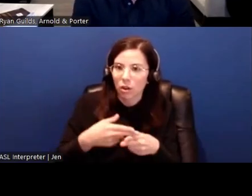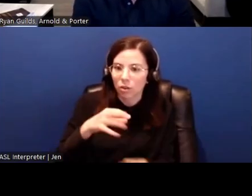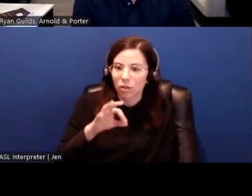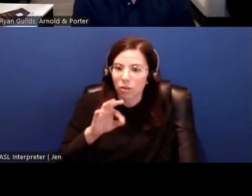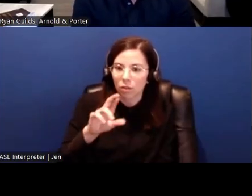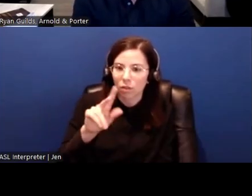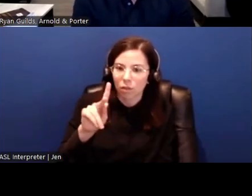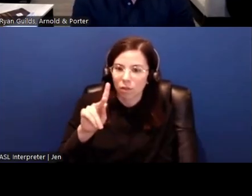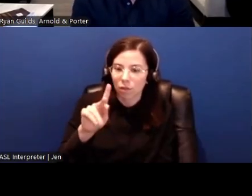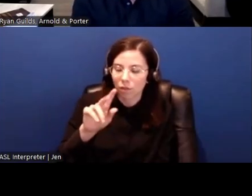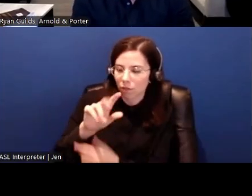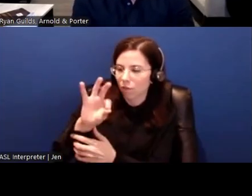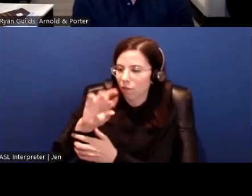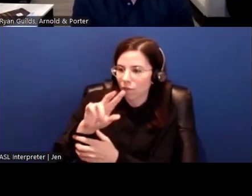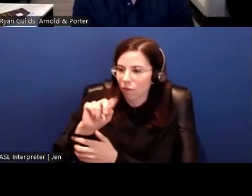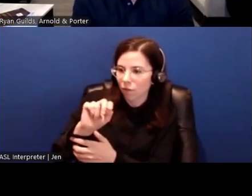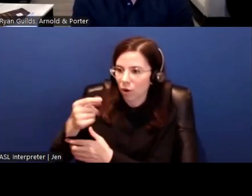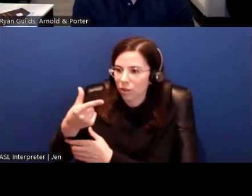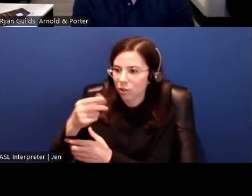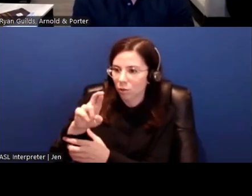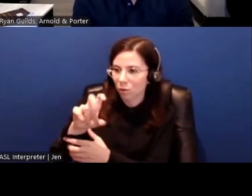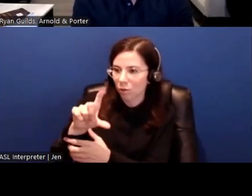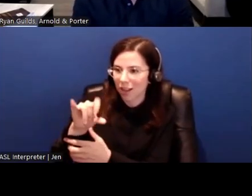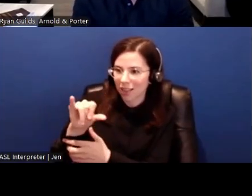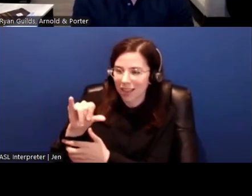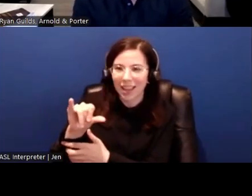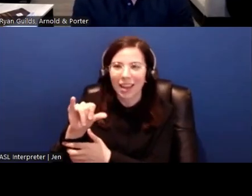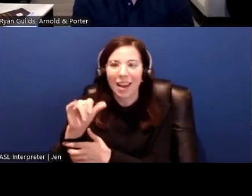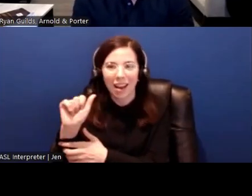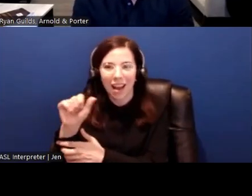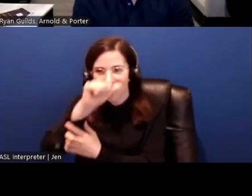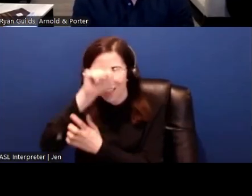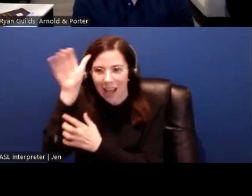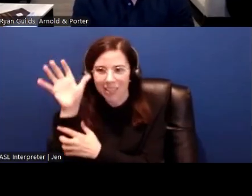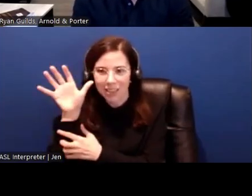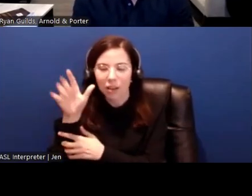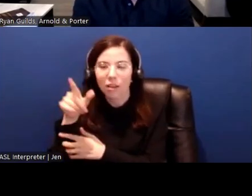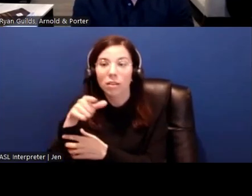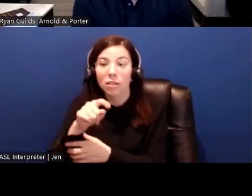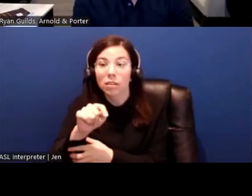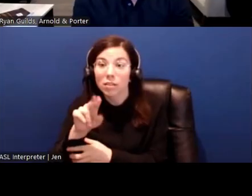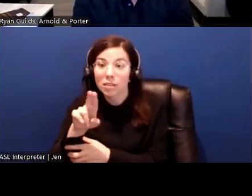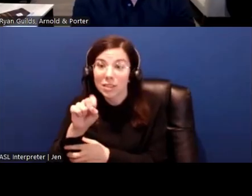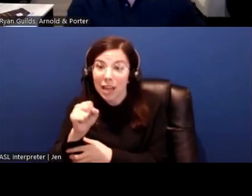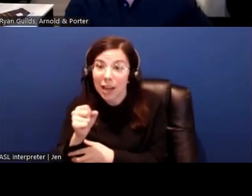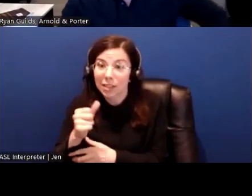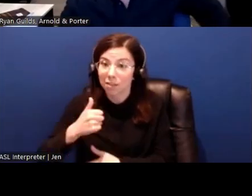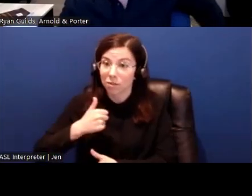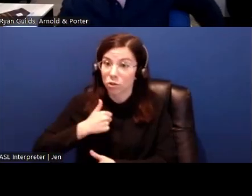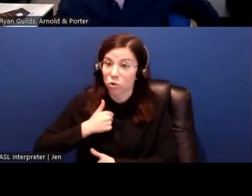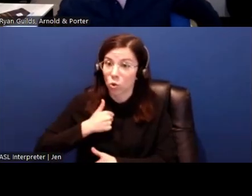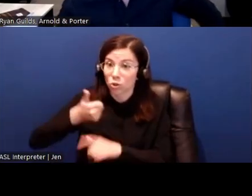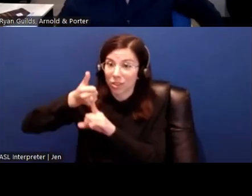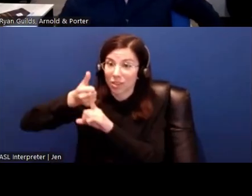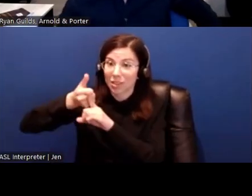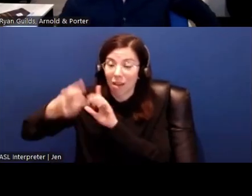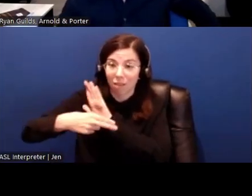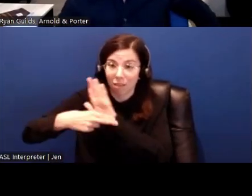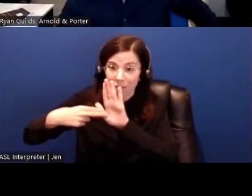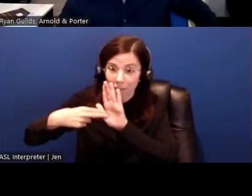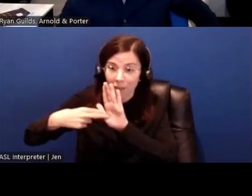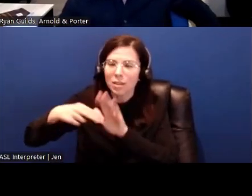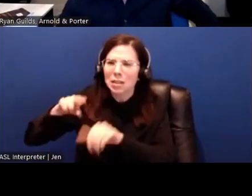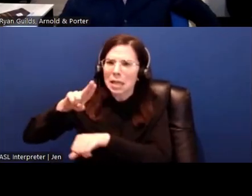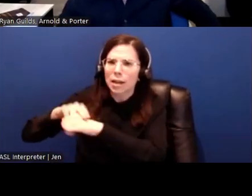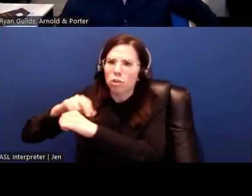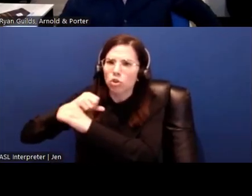And it's on a federal, the status of the soldier is National